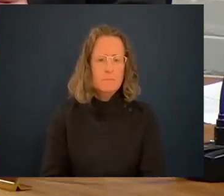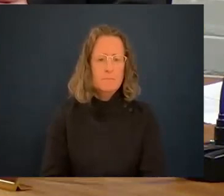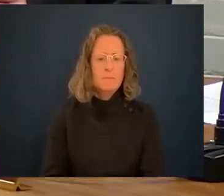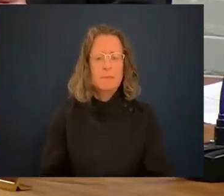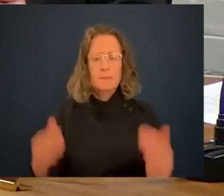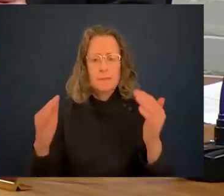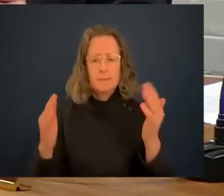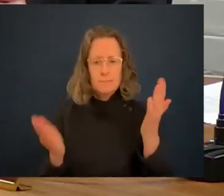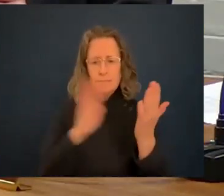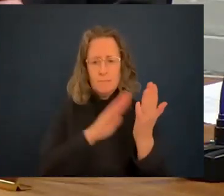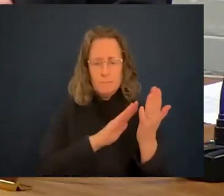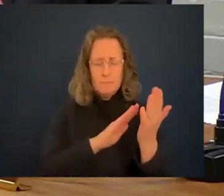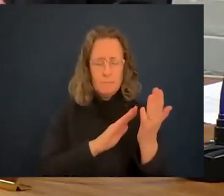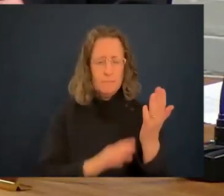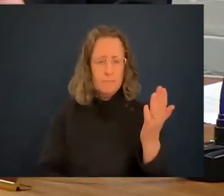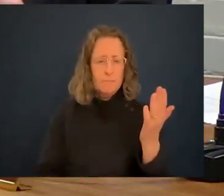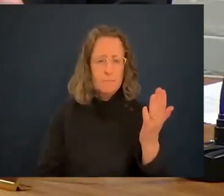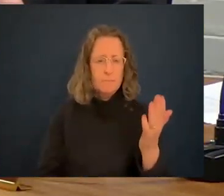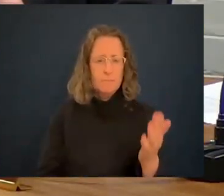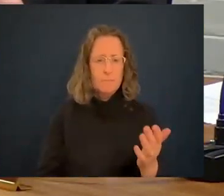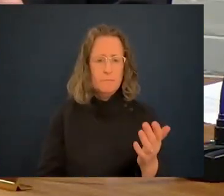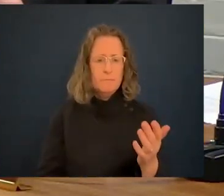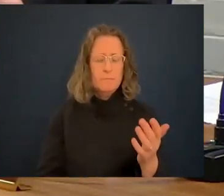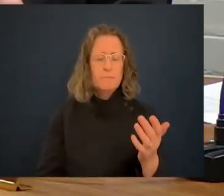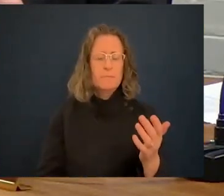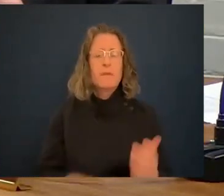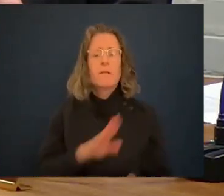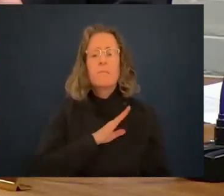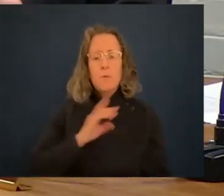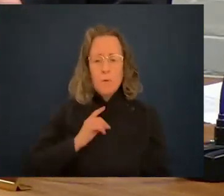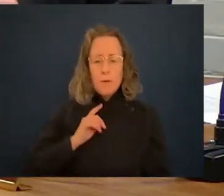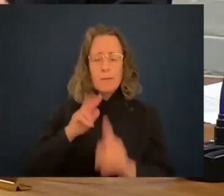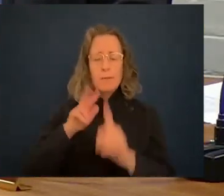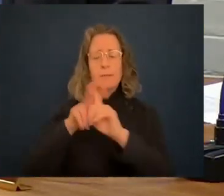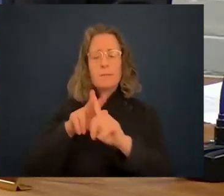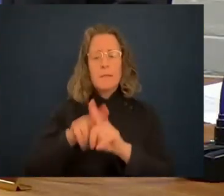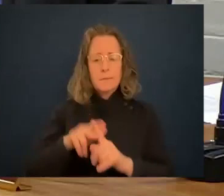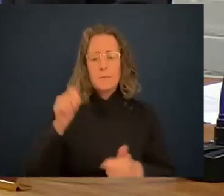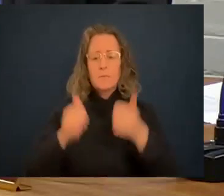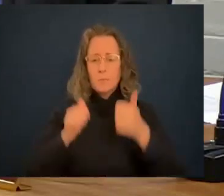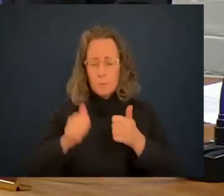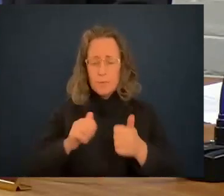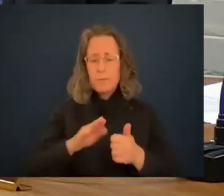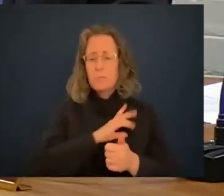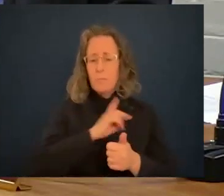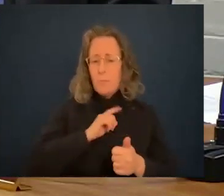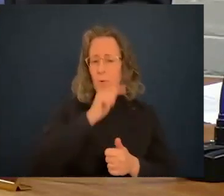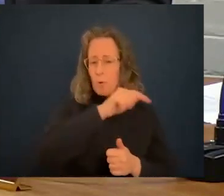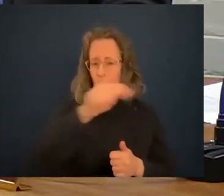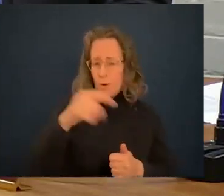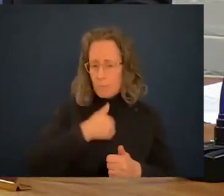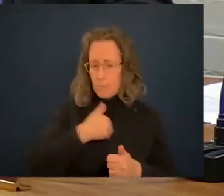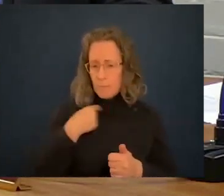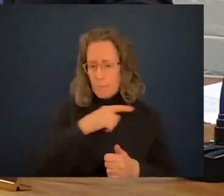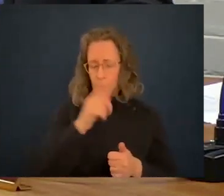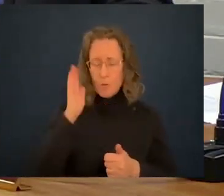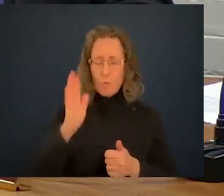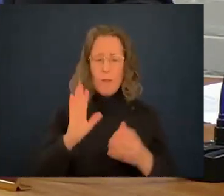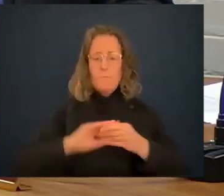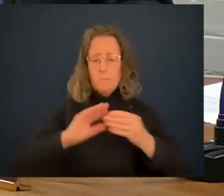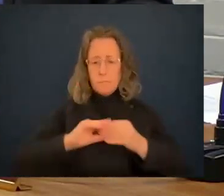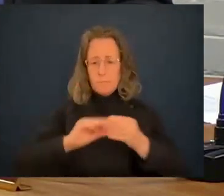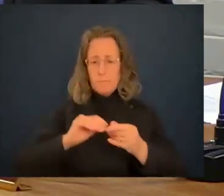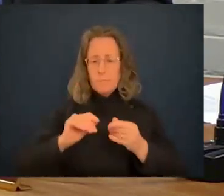the uh board assigns uh which board member will read each article uh and make a motion